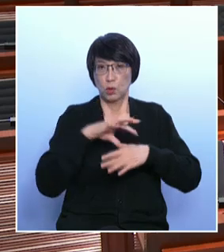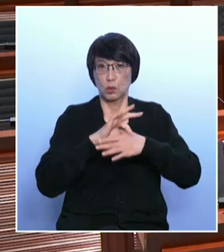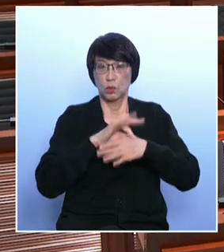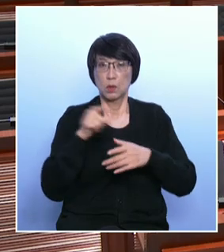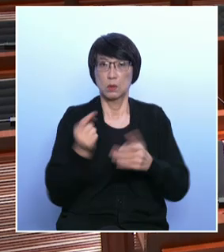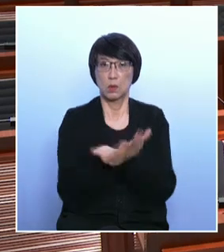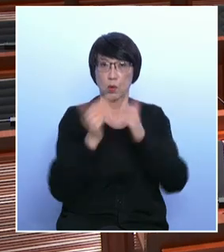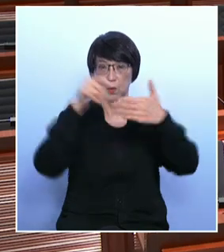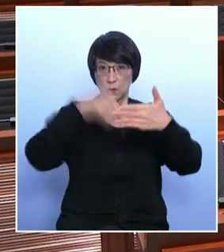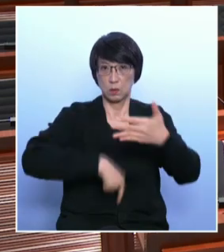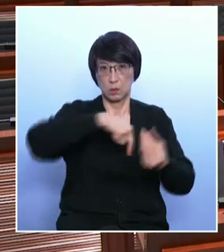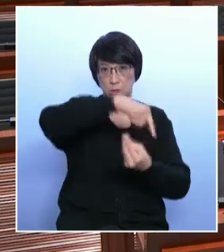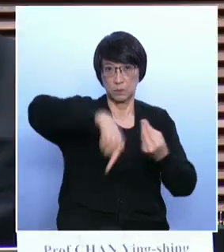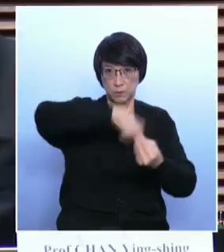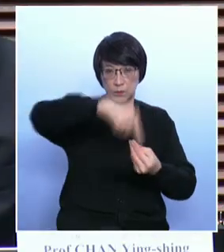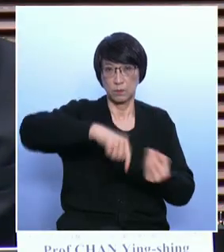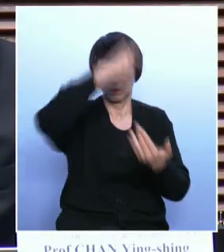simple, Professor Chung.